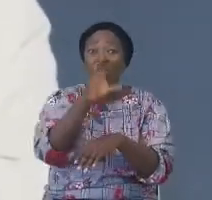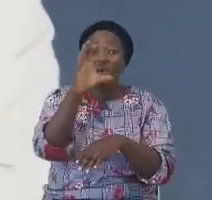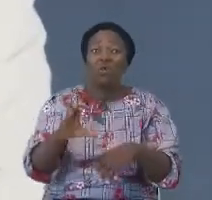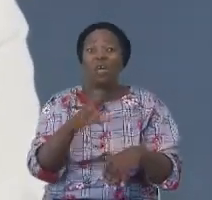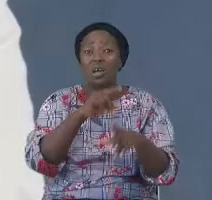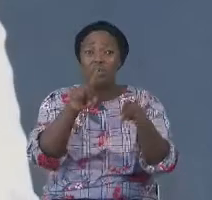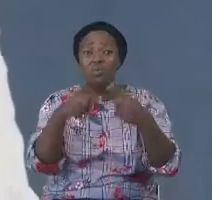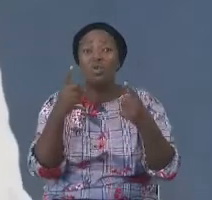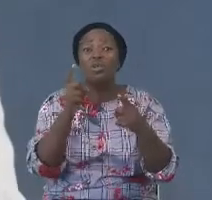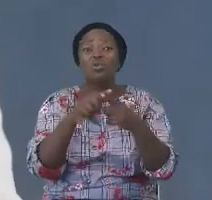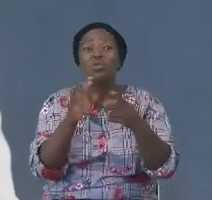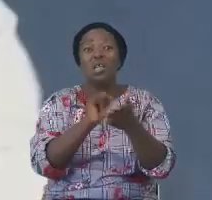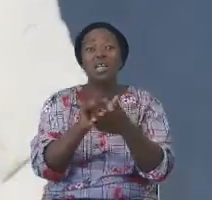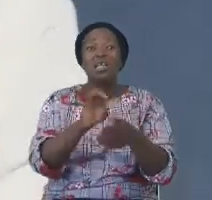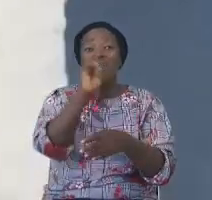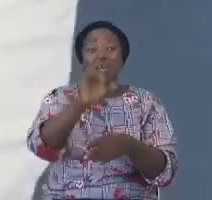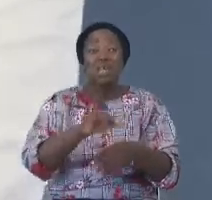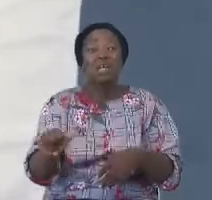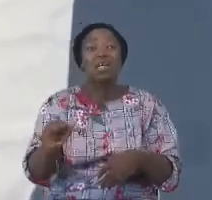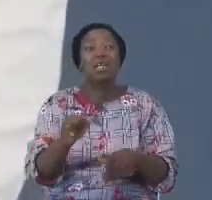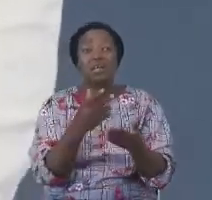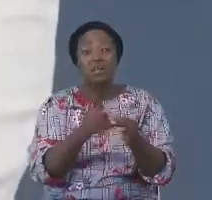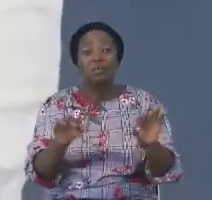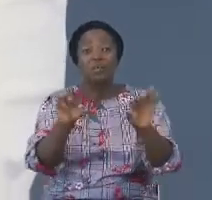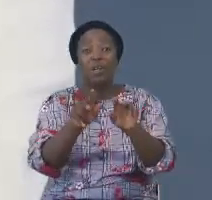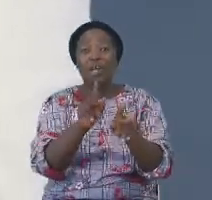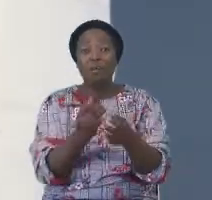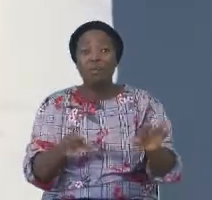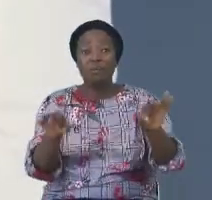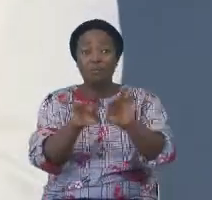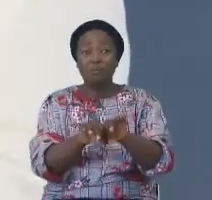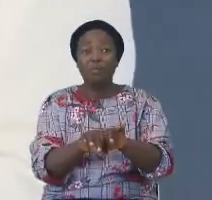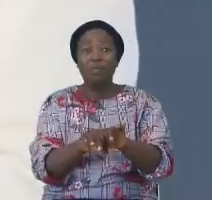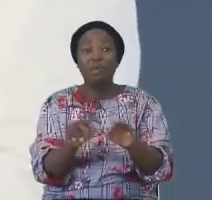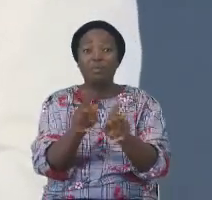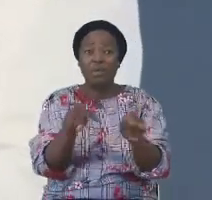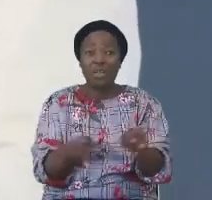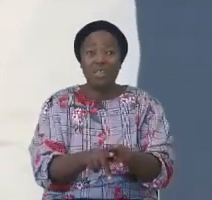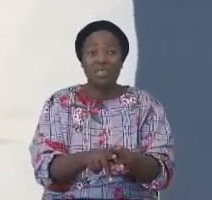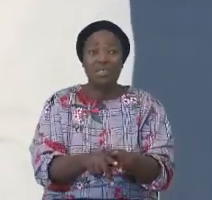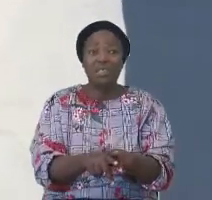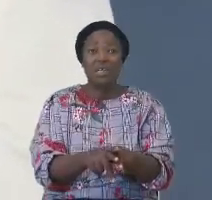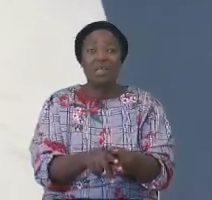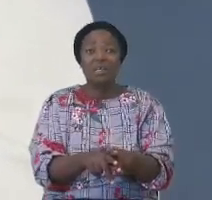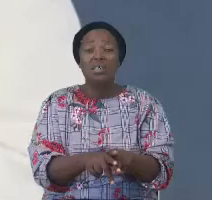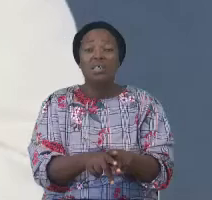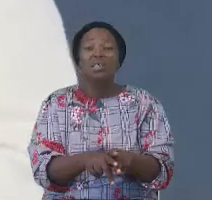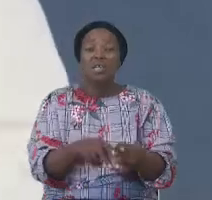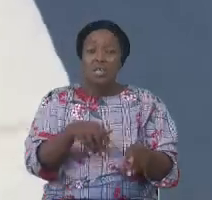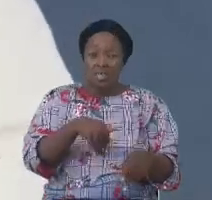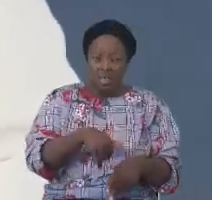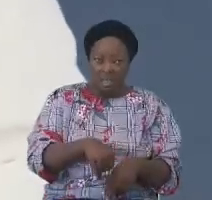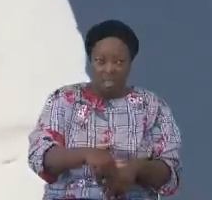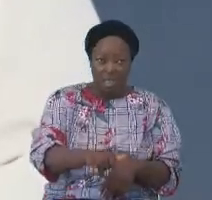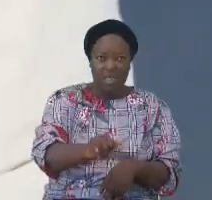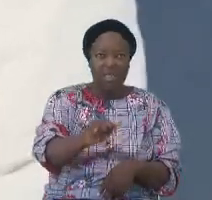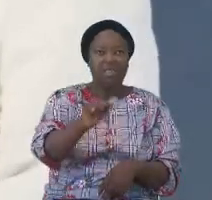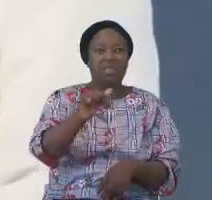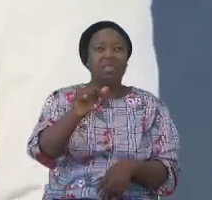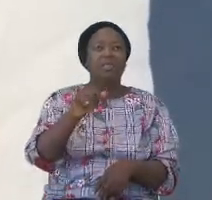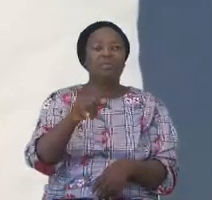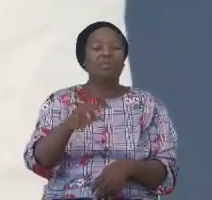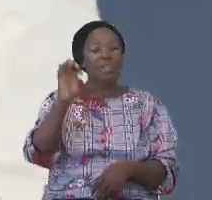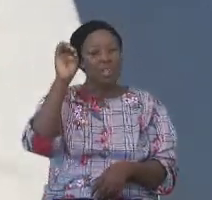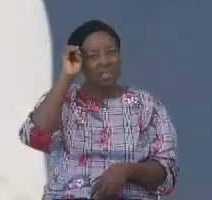dying on the cross and doing an eternally significant work for the